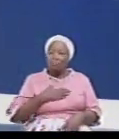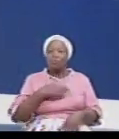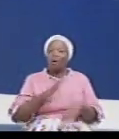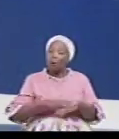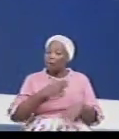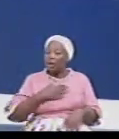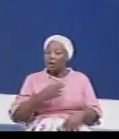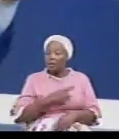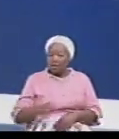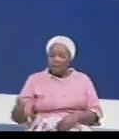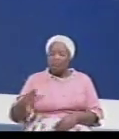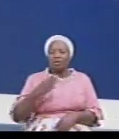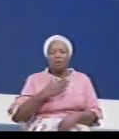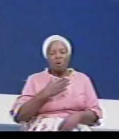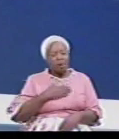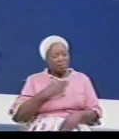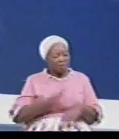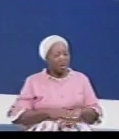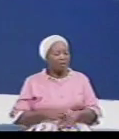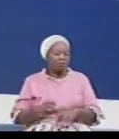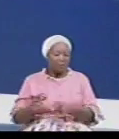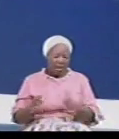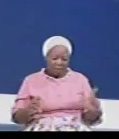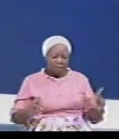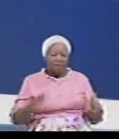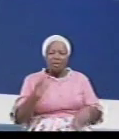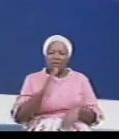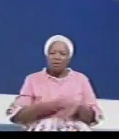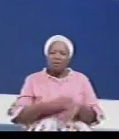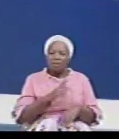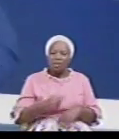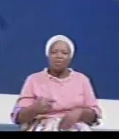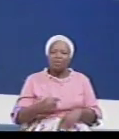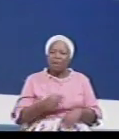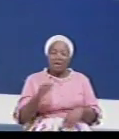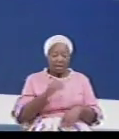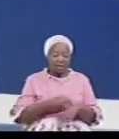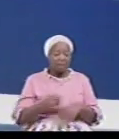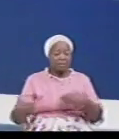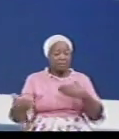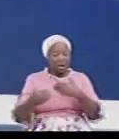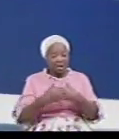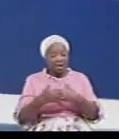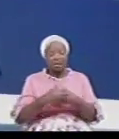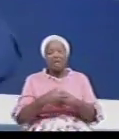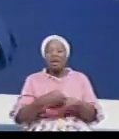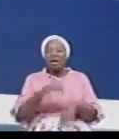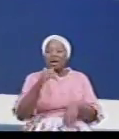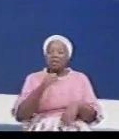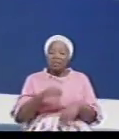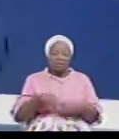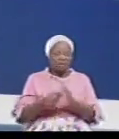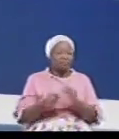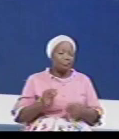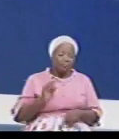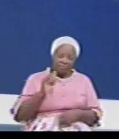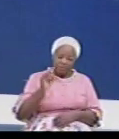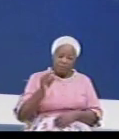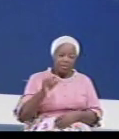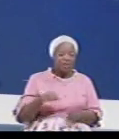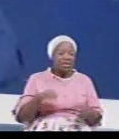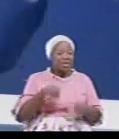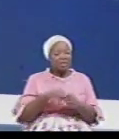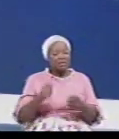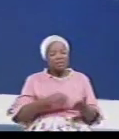At the back. At the front. In the middle. 360 degrees. All over the